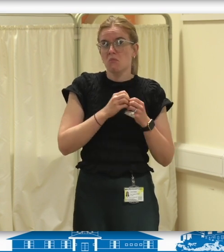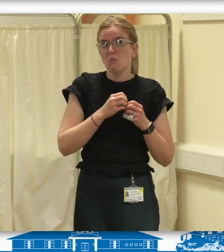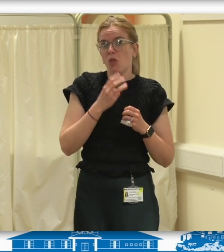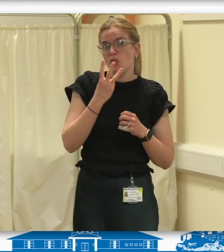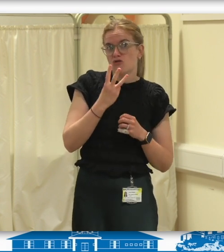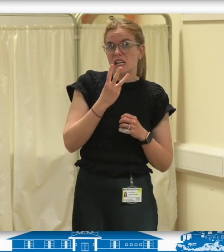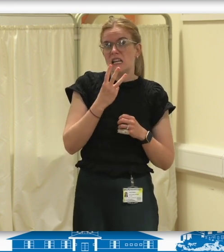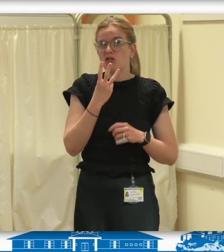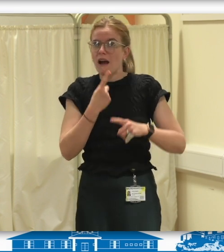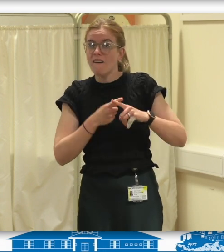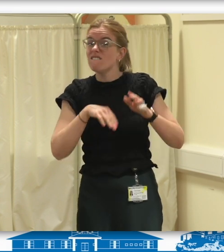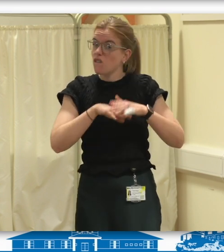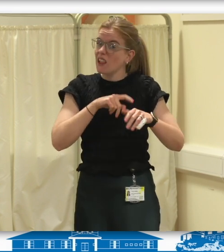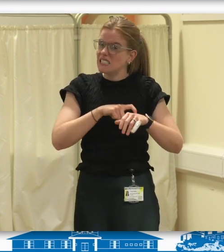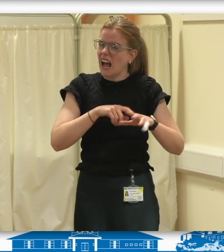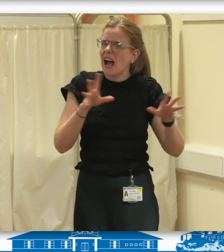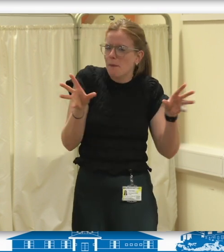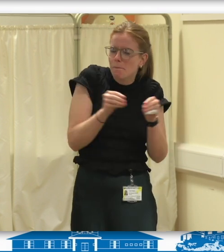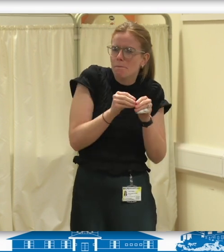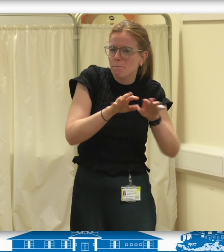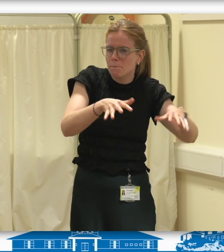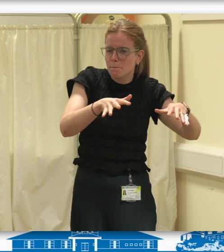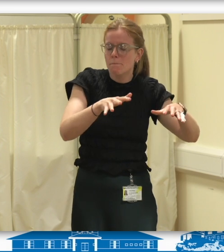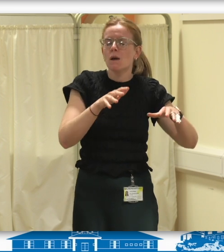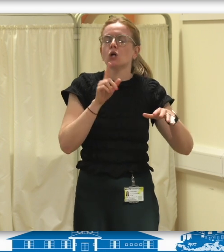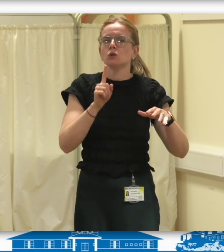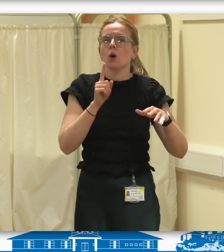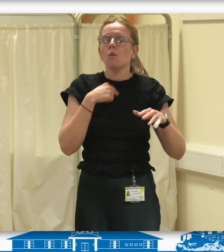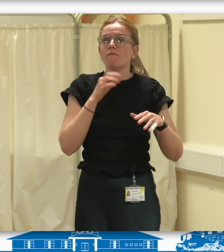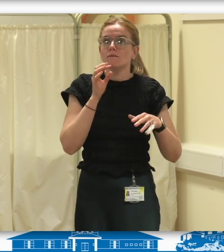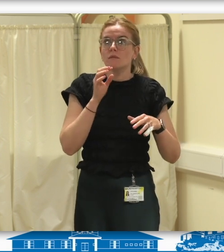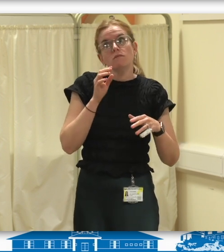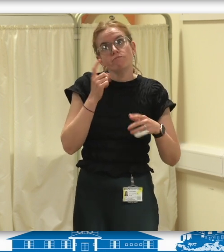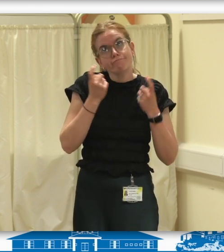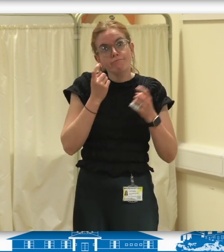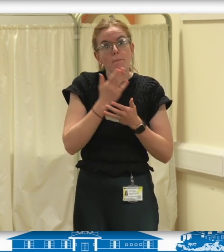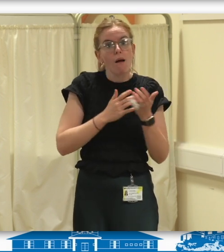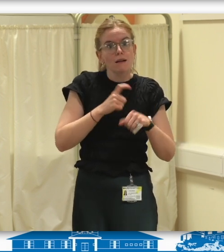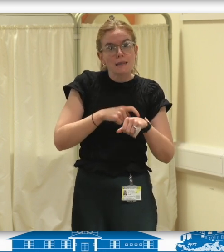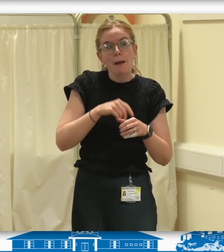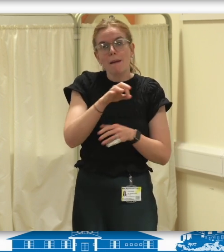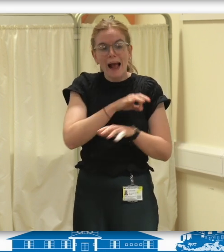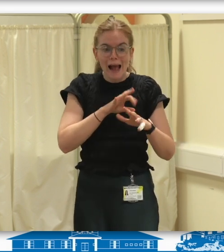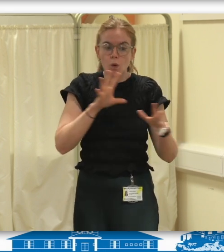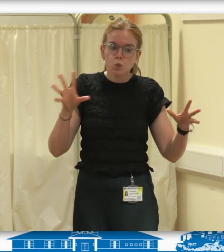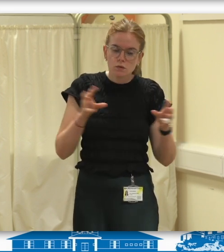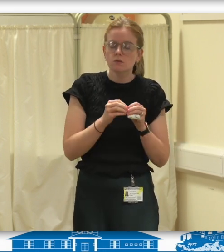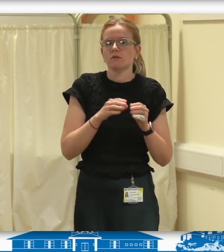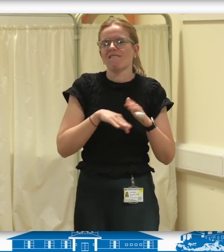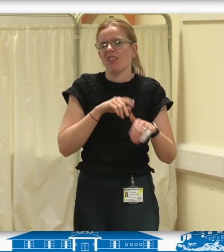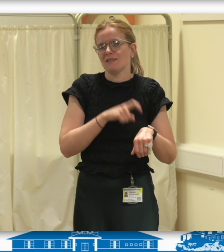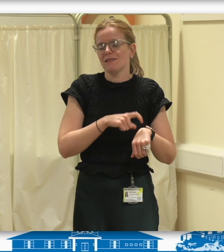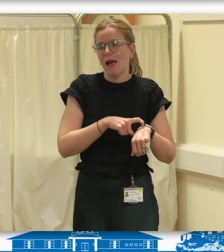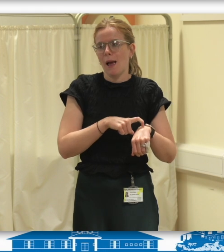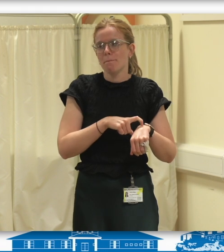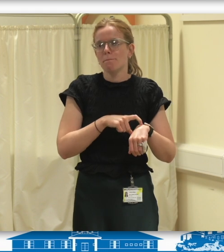3.5. So we are spread over part-time hours. But because of the flexibility,